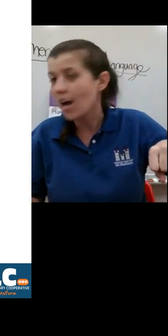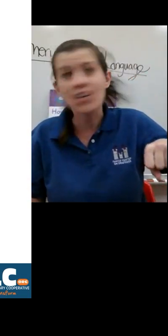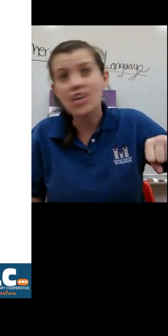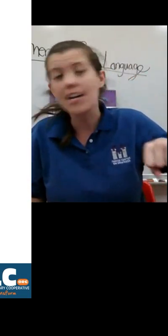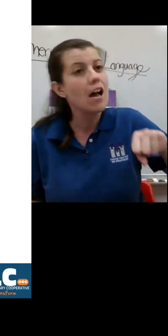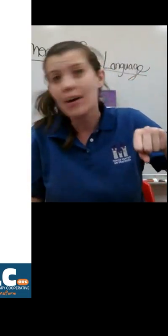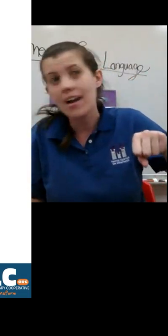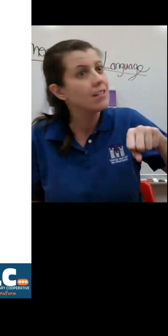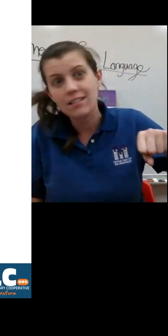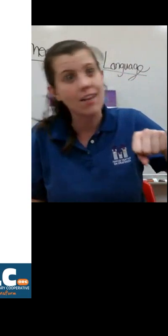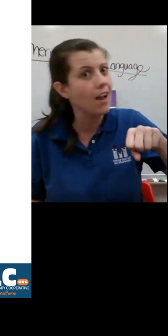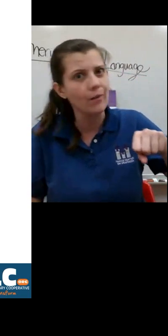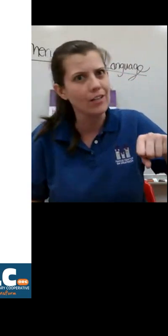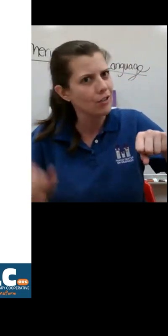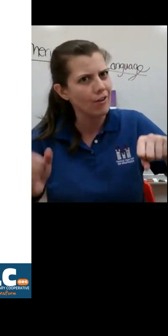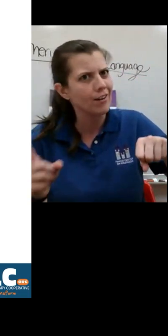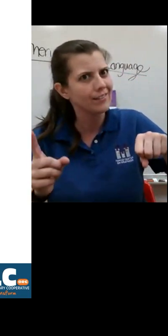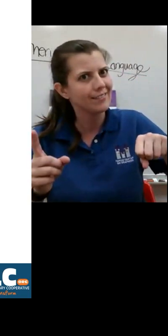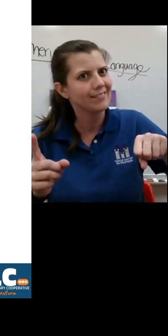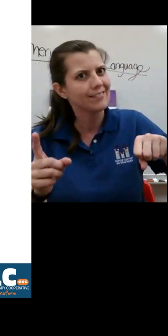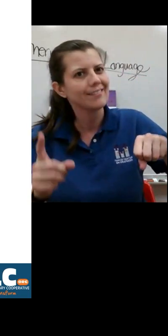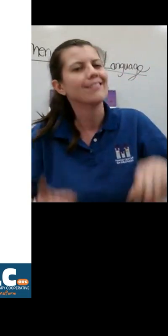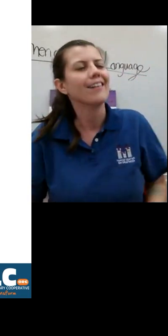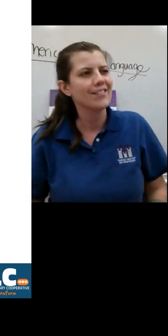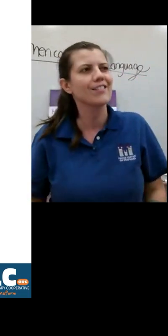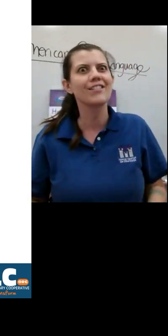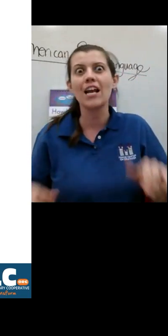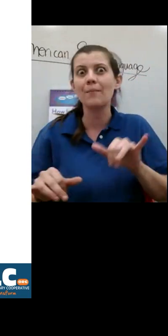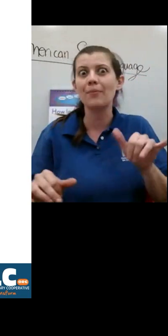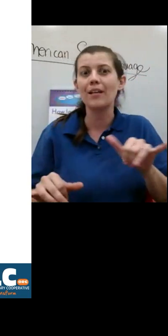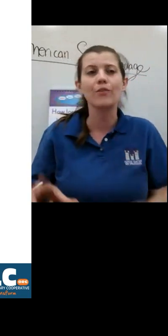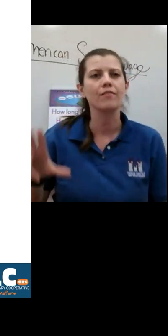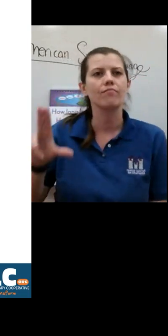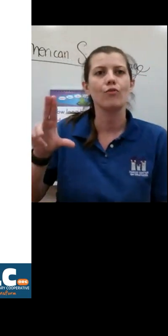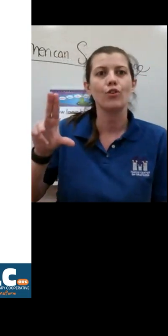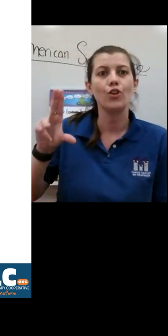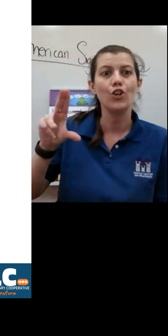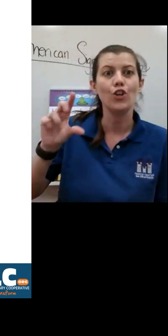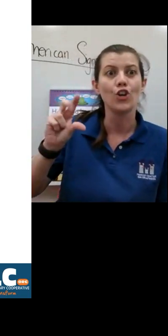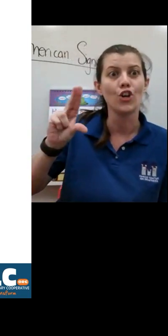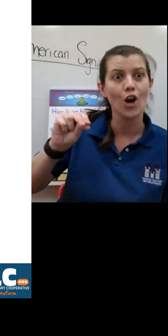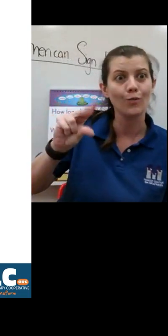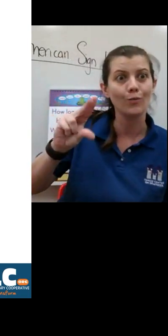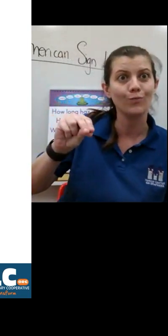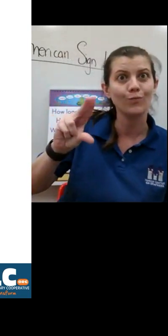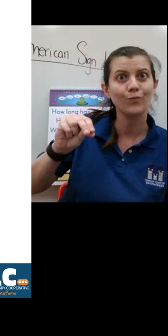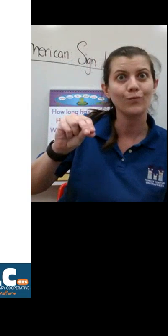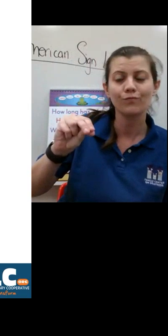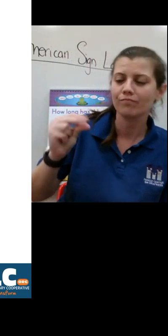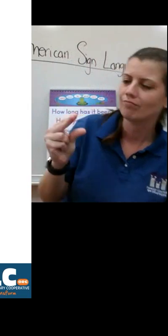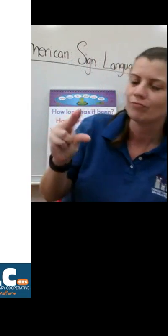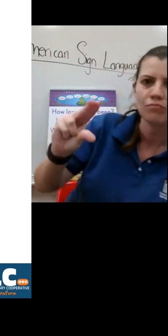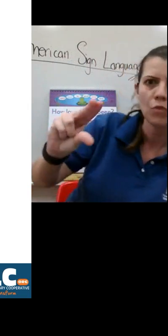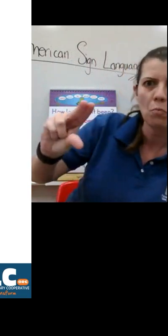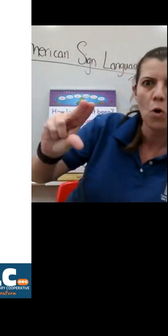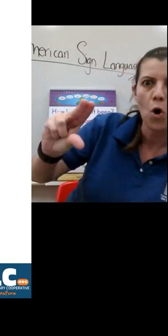yes, we're not shaking our head sideways, right? Same thing with no.